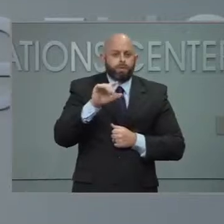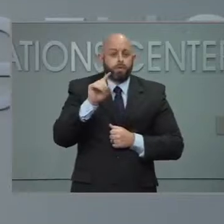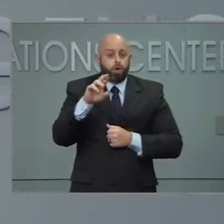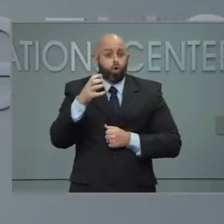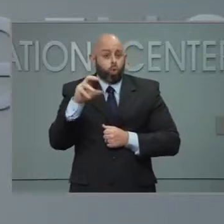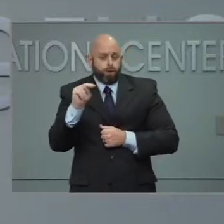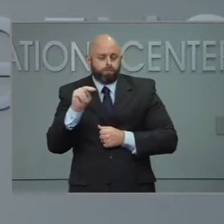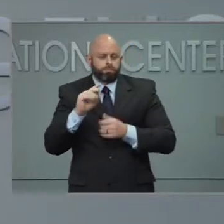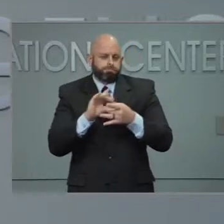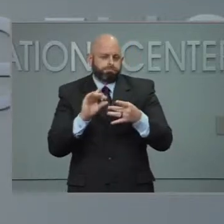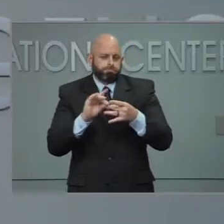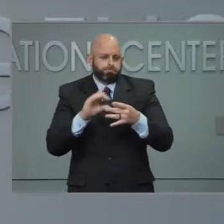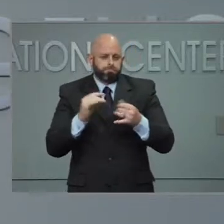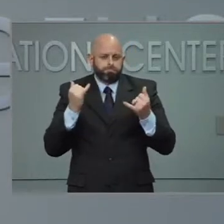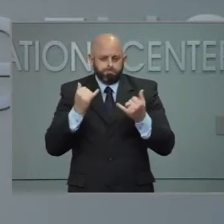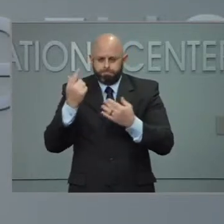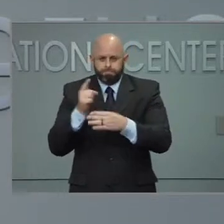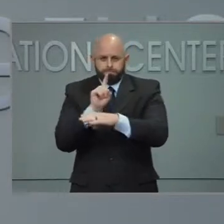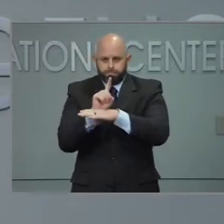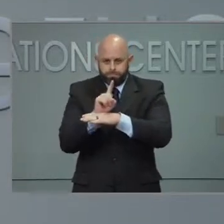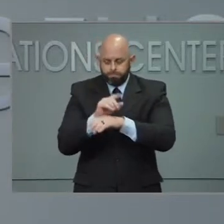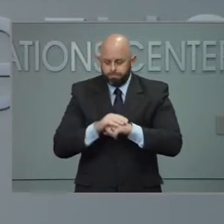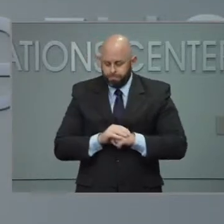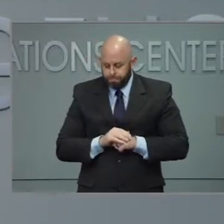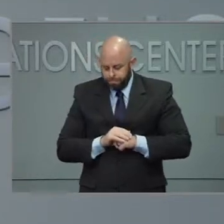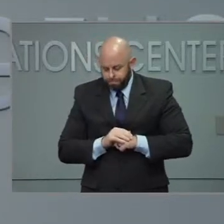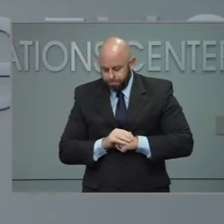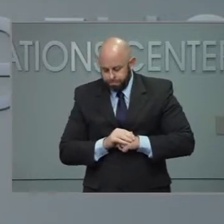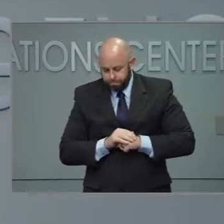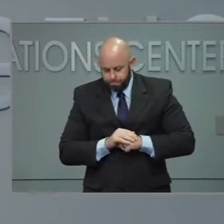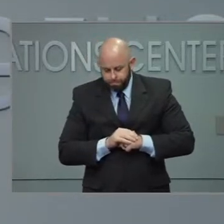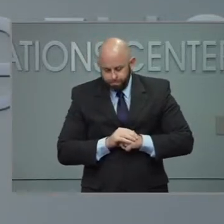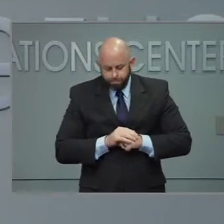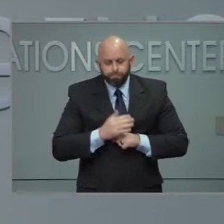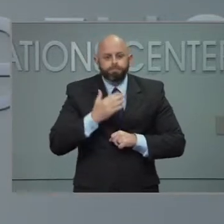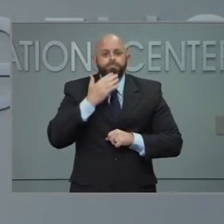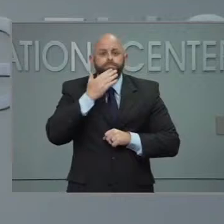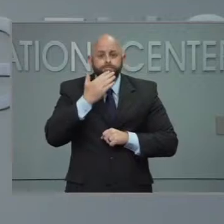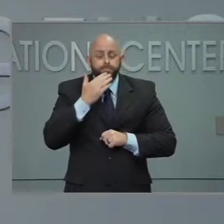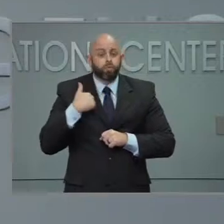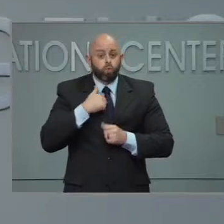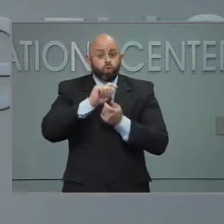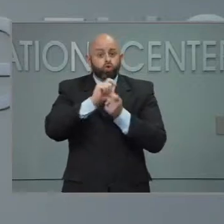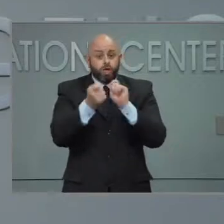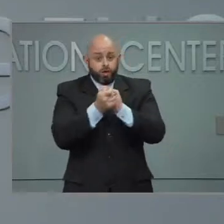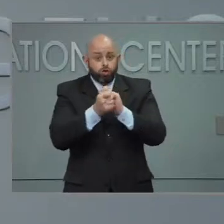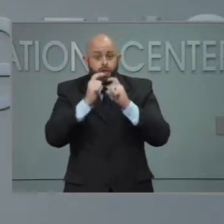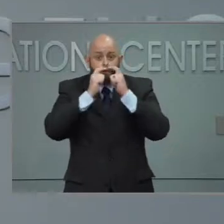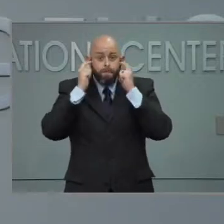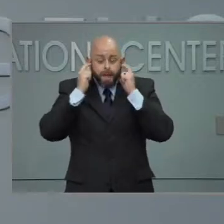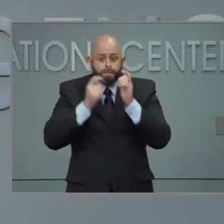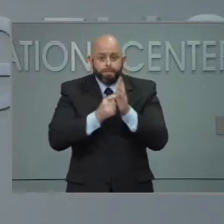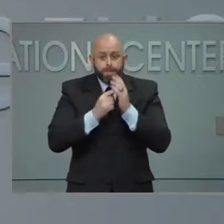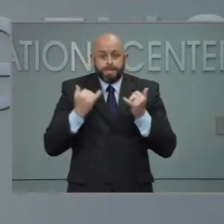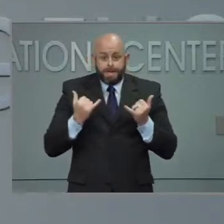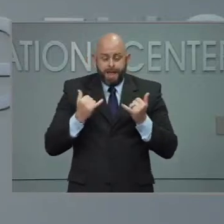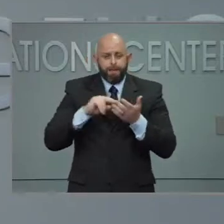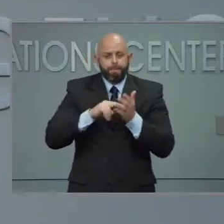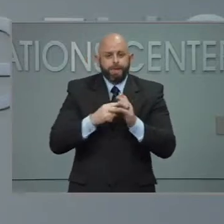Hi, thanks for that. Yes, with the changes we're making related to the mask mandate today, for those doing youth